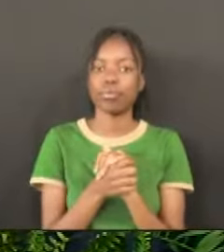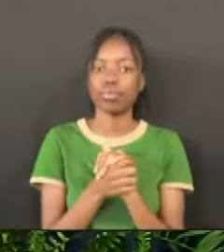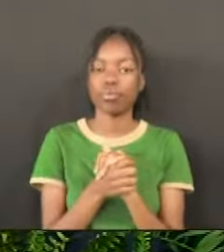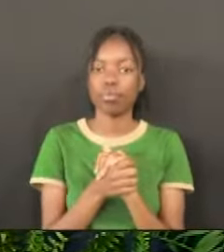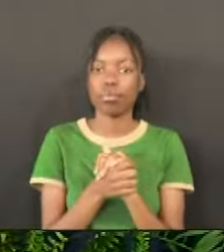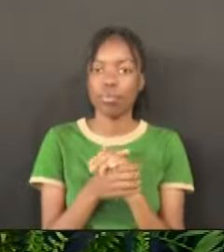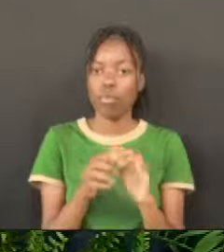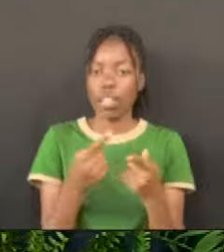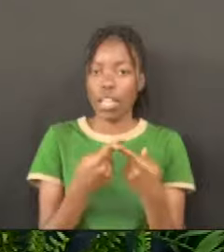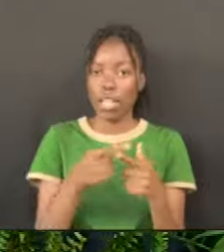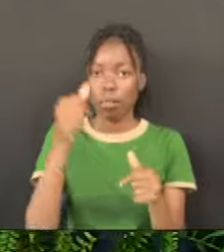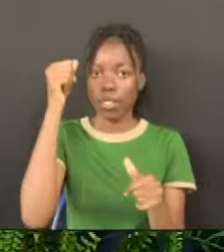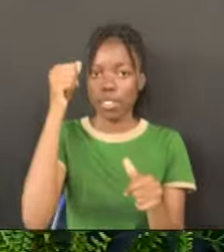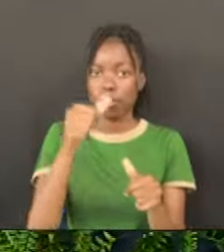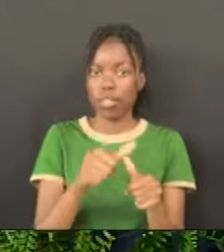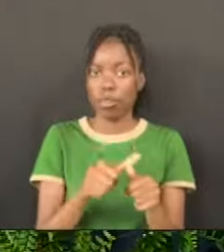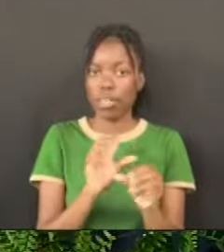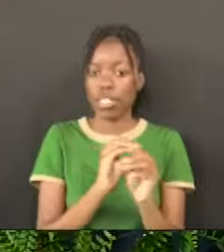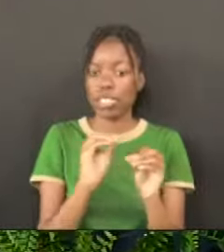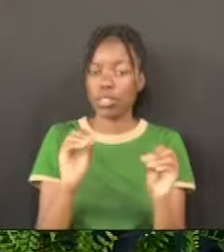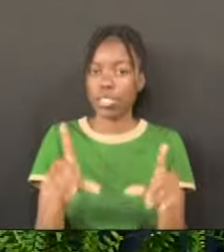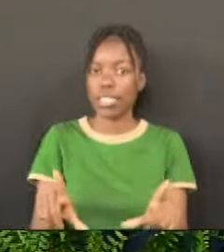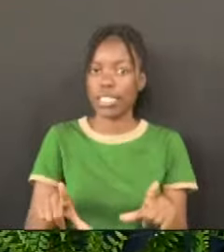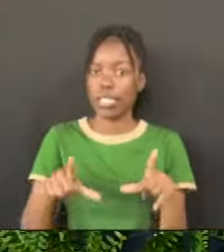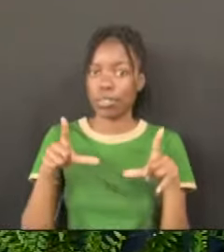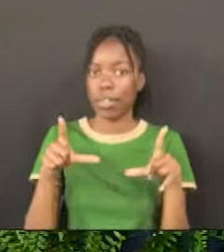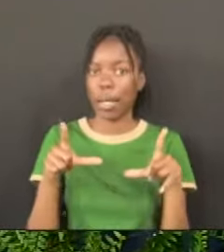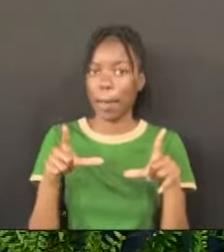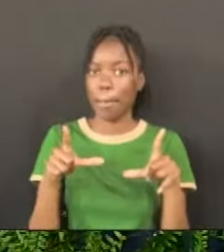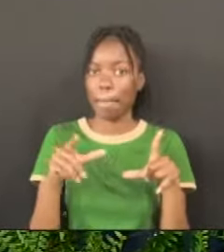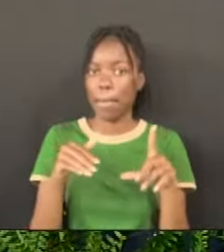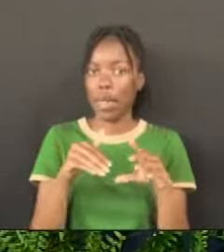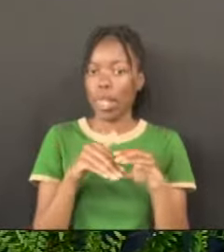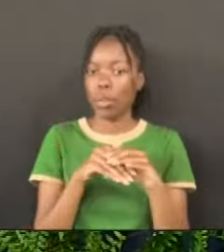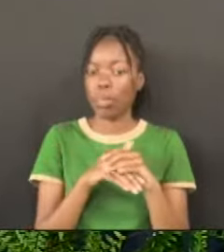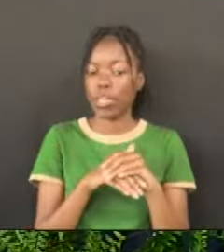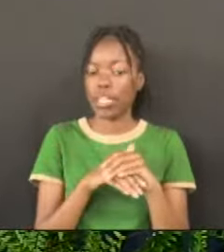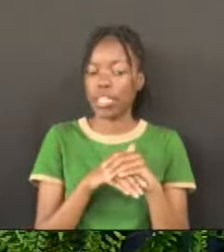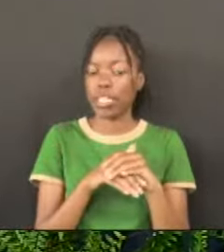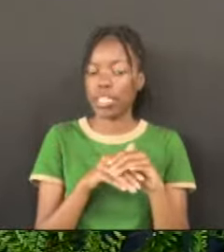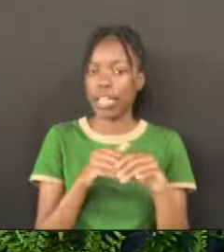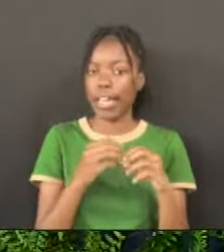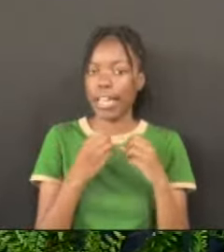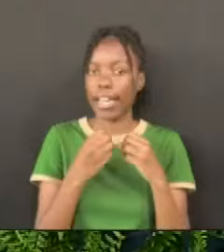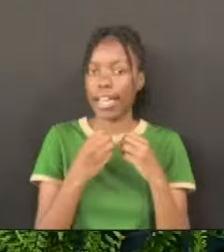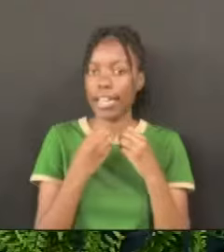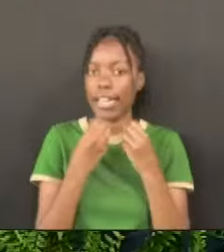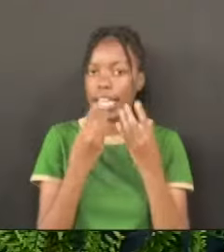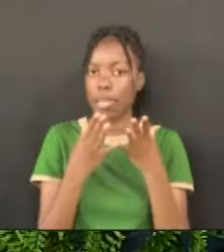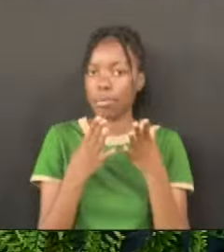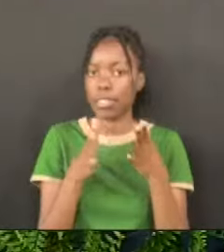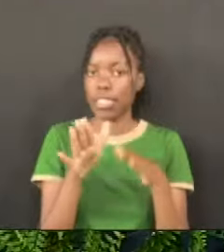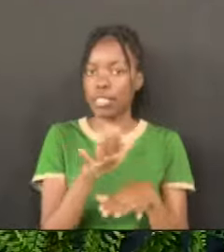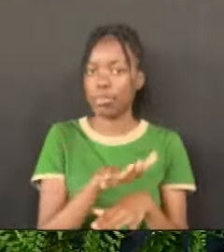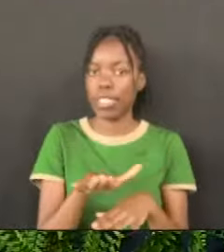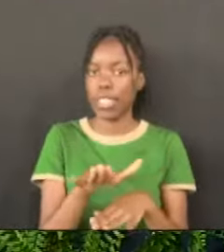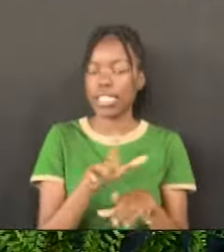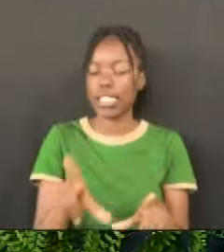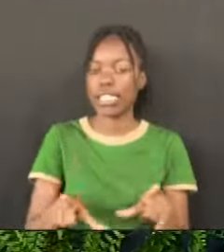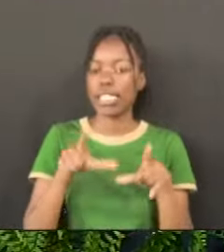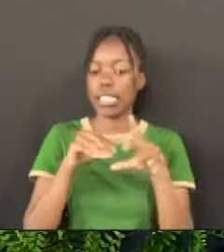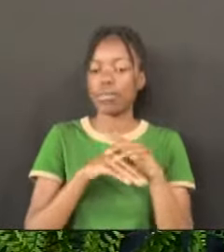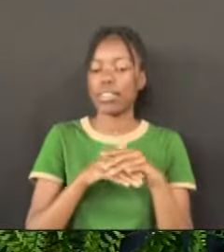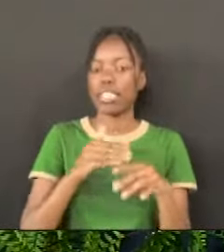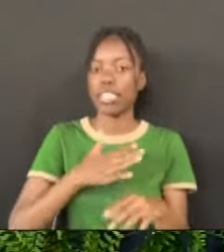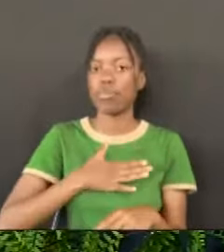But remember, He's not living in a vacuum. He's living in me. And so, my